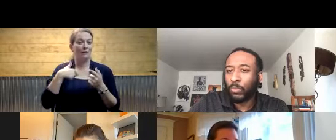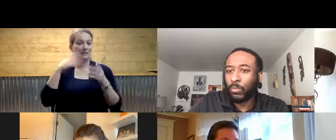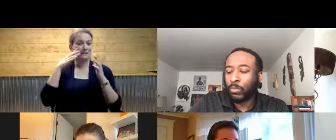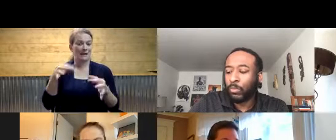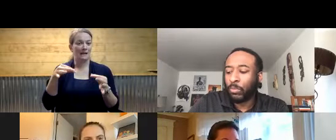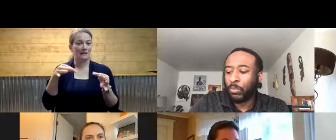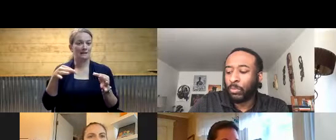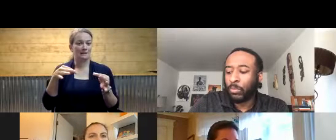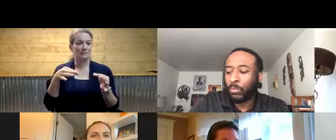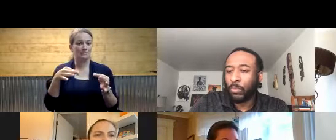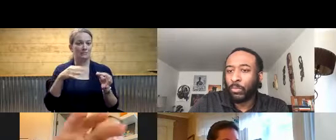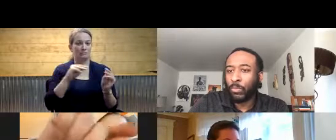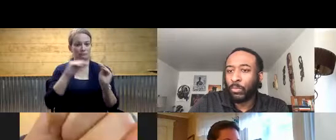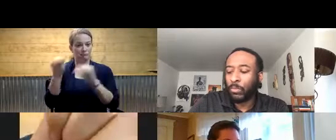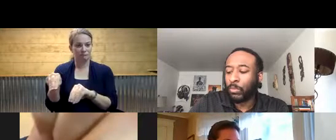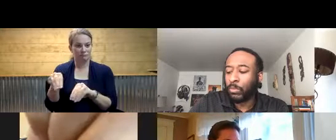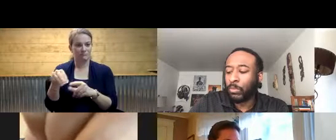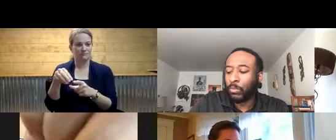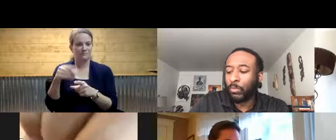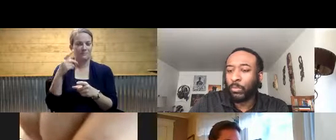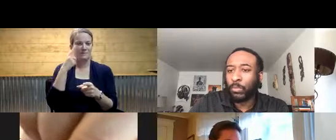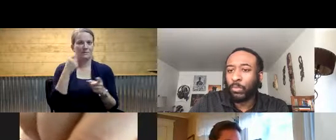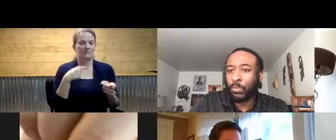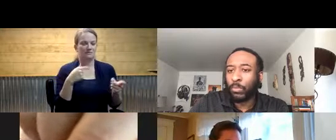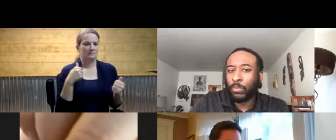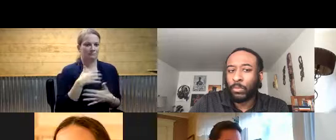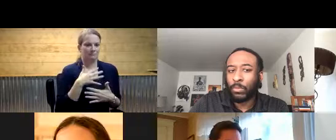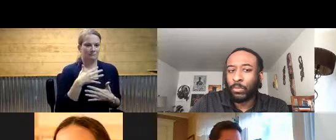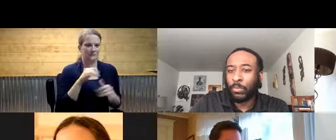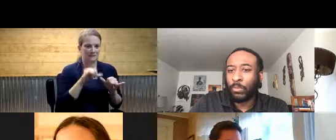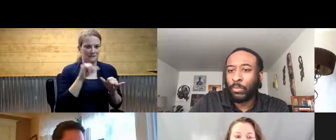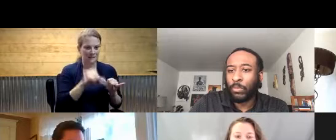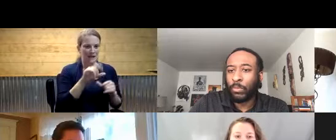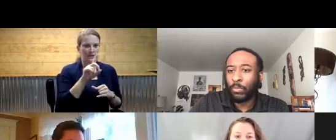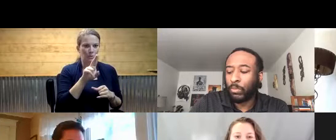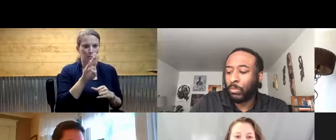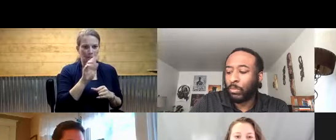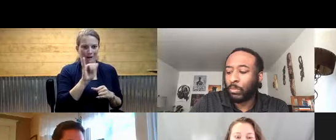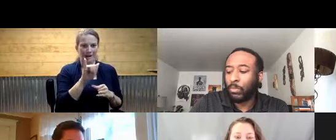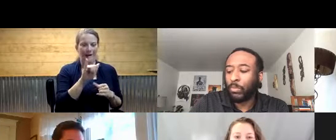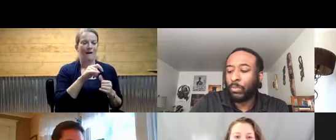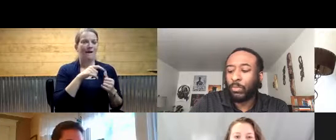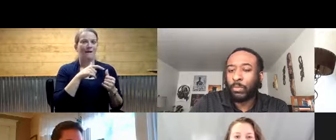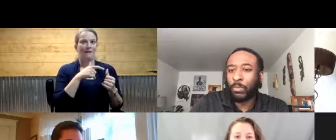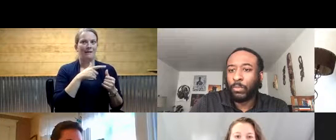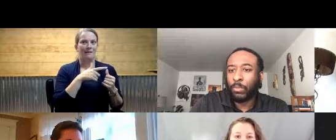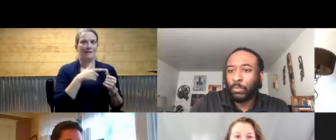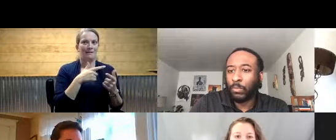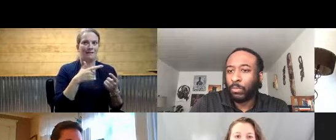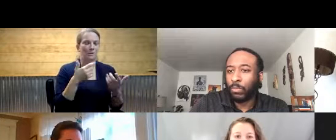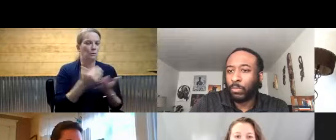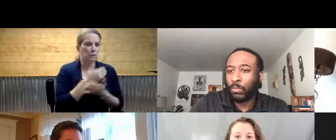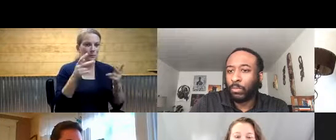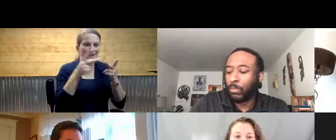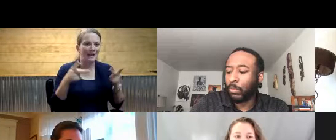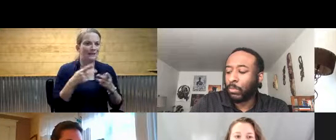like, destroy that fear of just staying in Dubai and moving into a new place and experiencing something completely new,